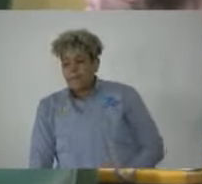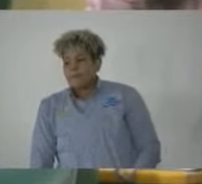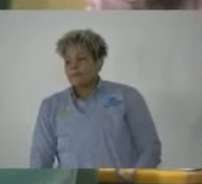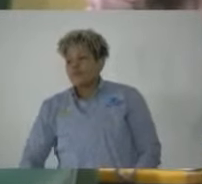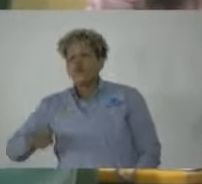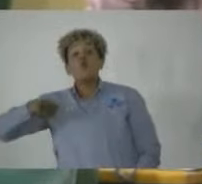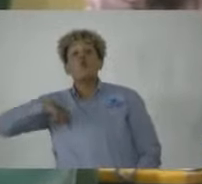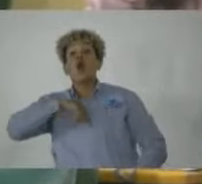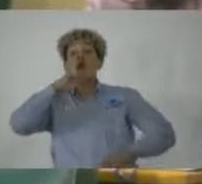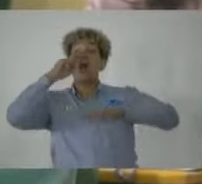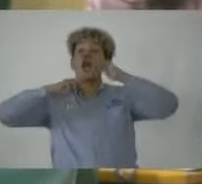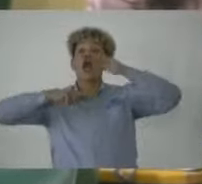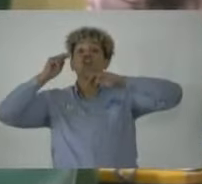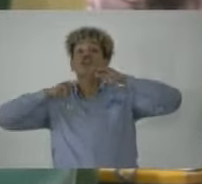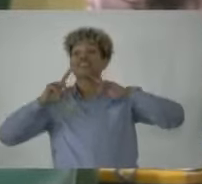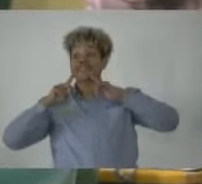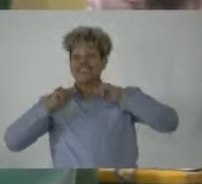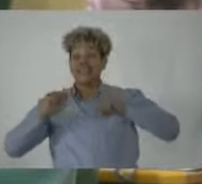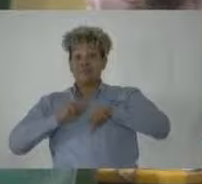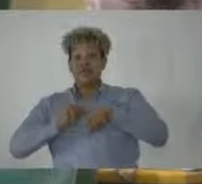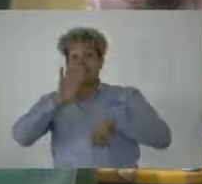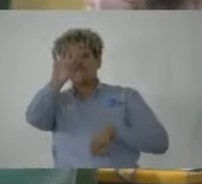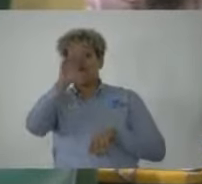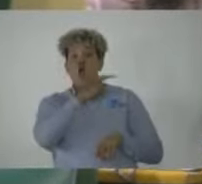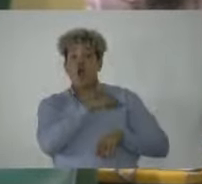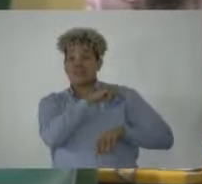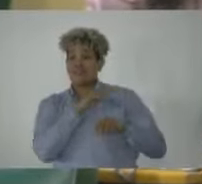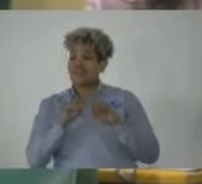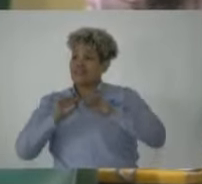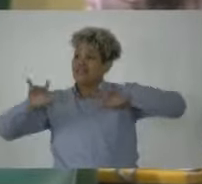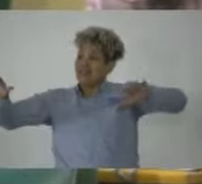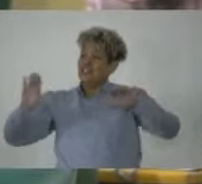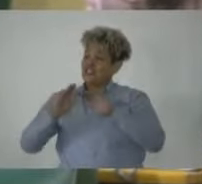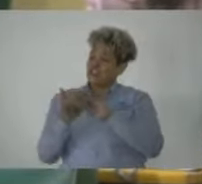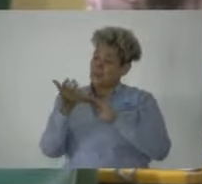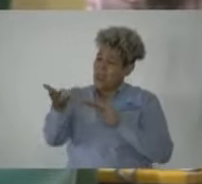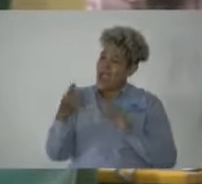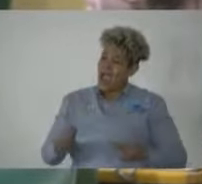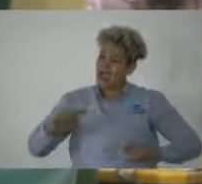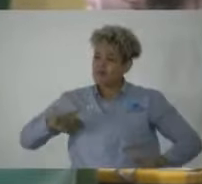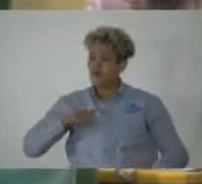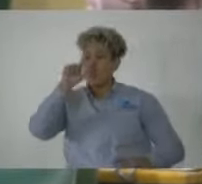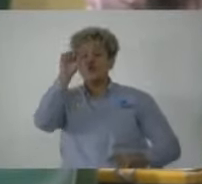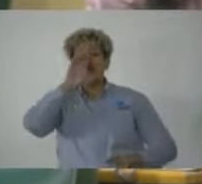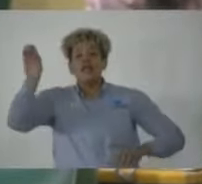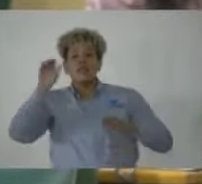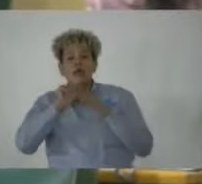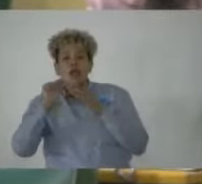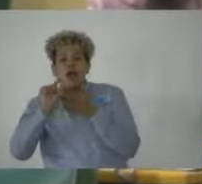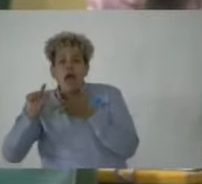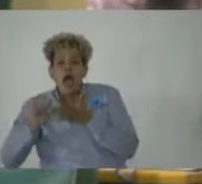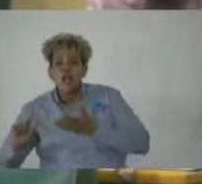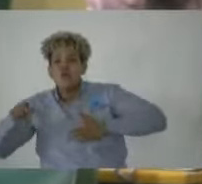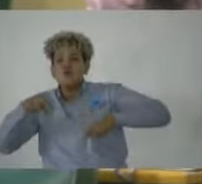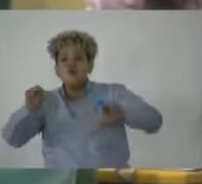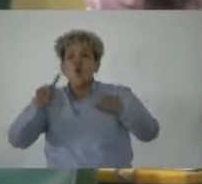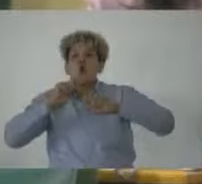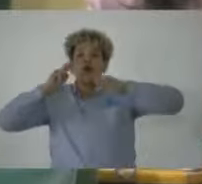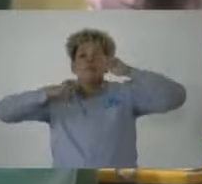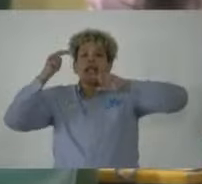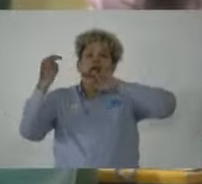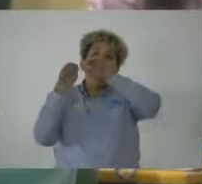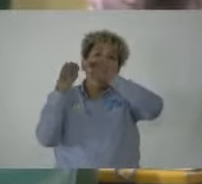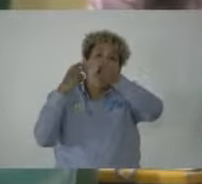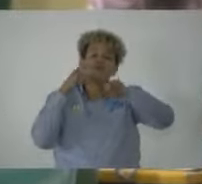We are constructing at the same time 4 hospitals across Jamaica. We have $20 billion allocated to roads, building